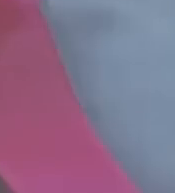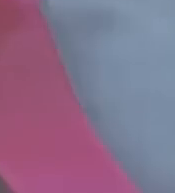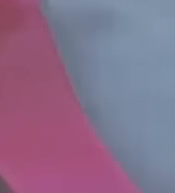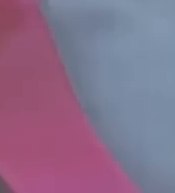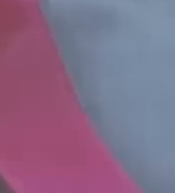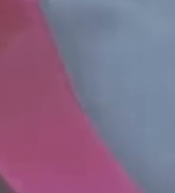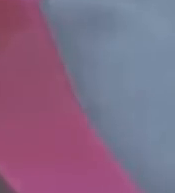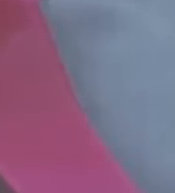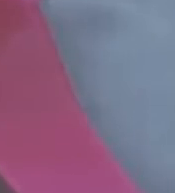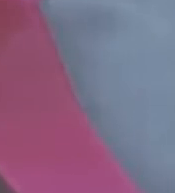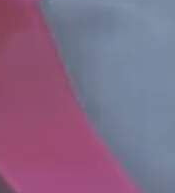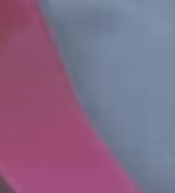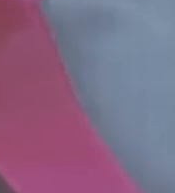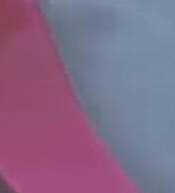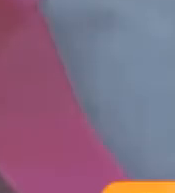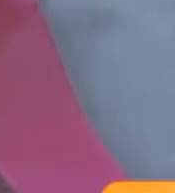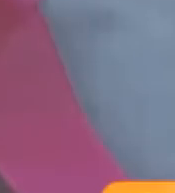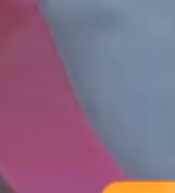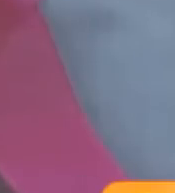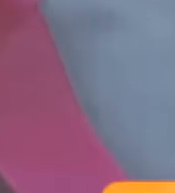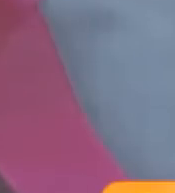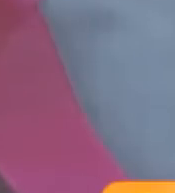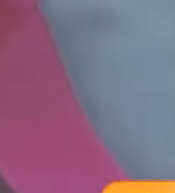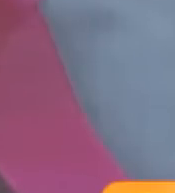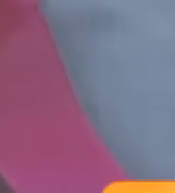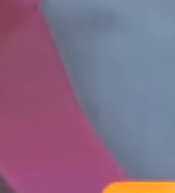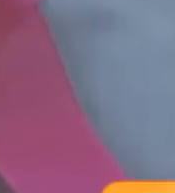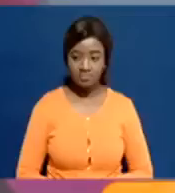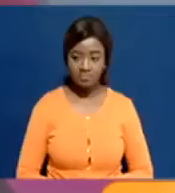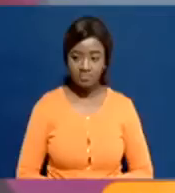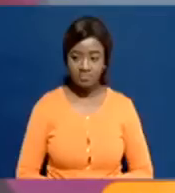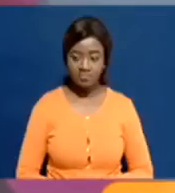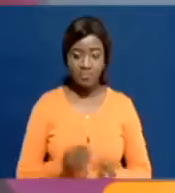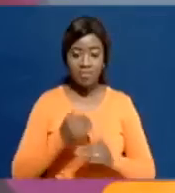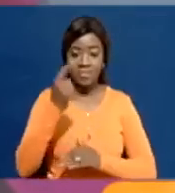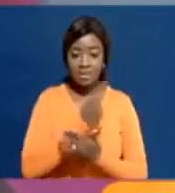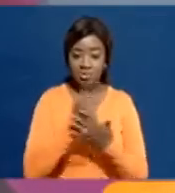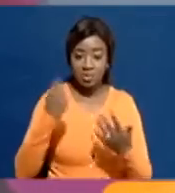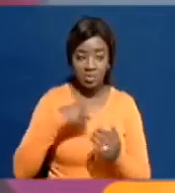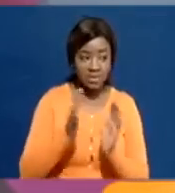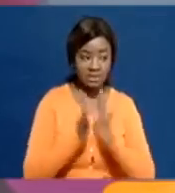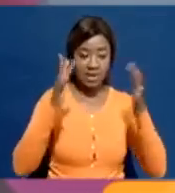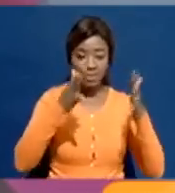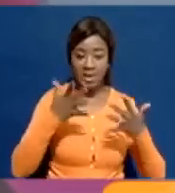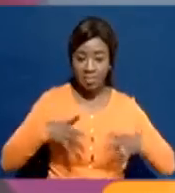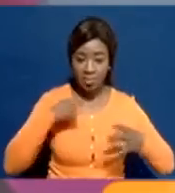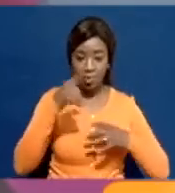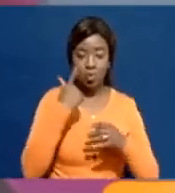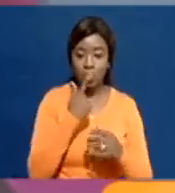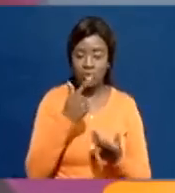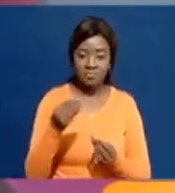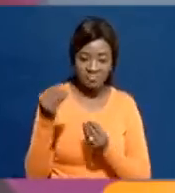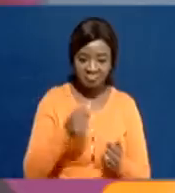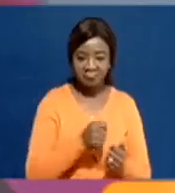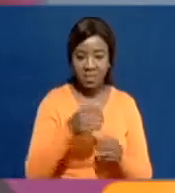Now, next week, we mark Cancer Survivors Day. And cancer remains a huge health burden in this country as the third